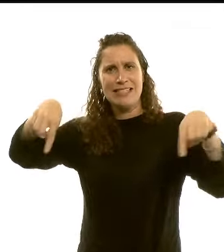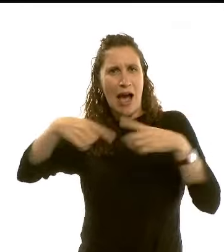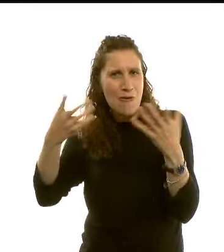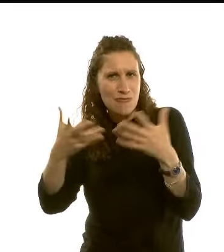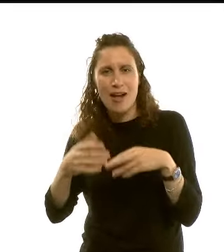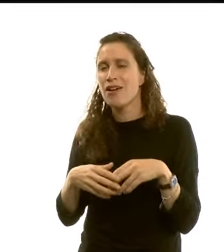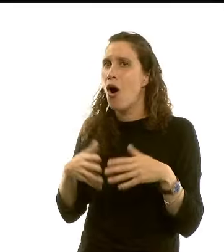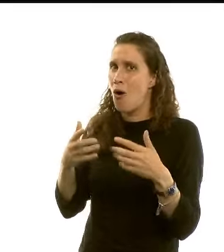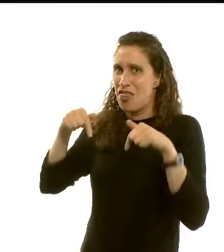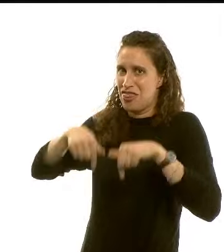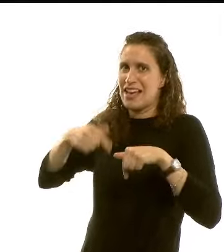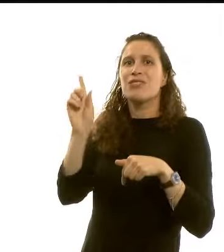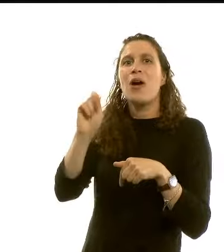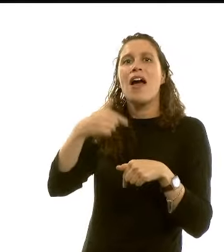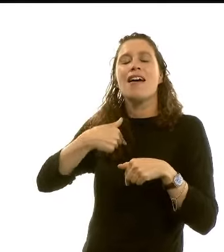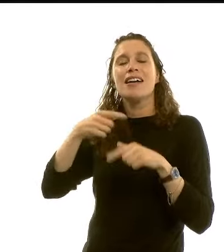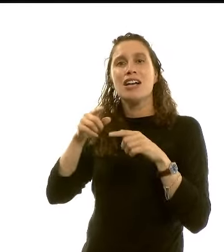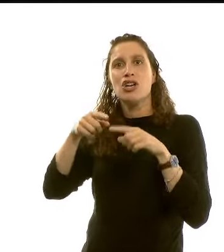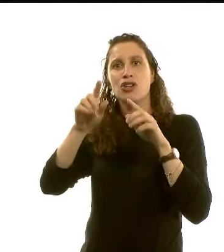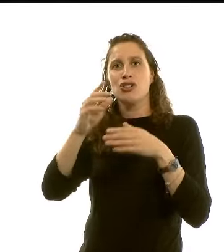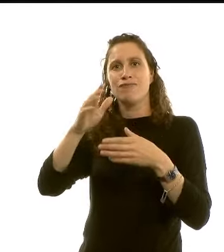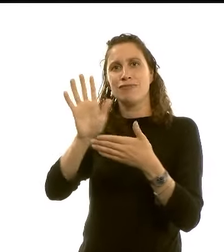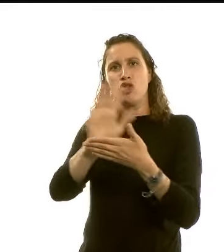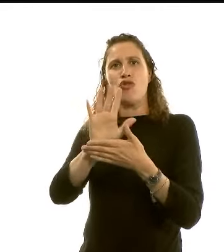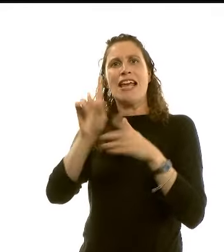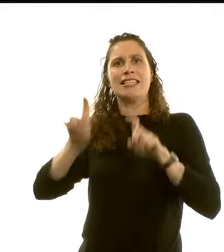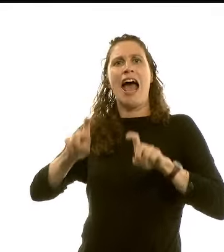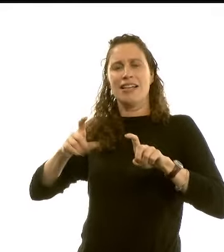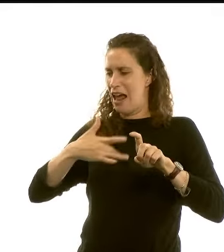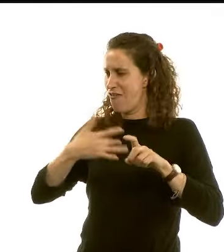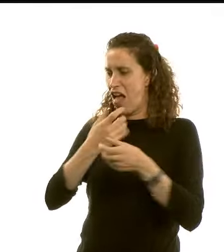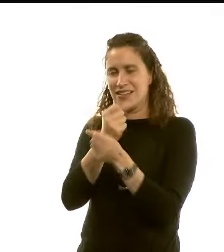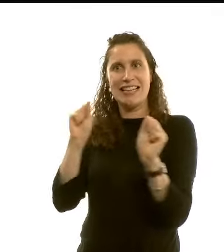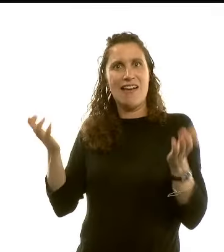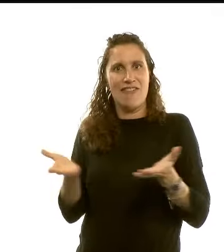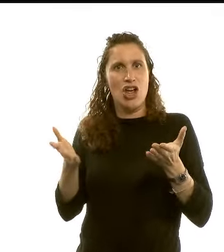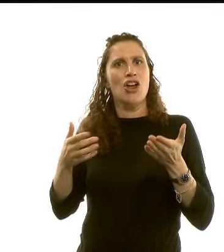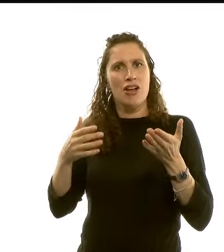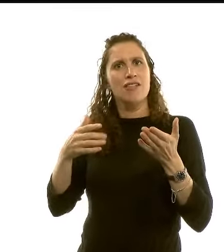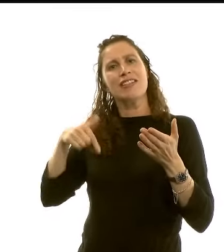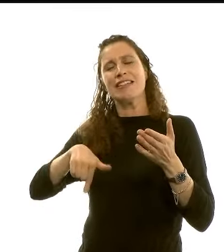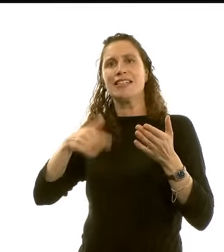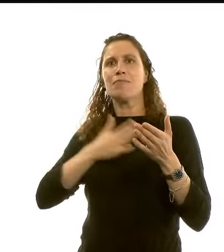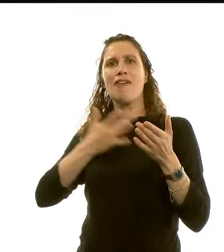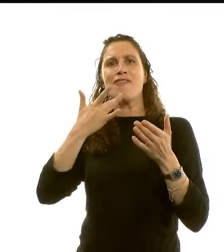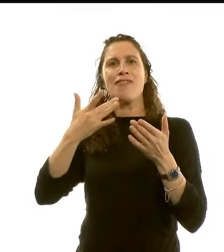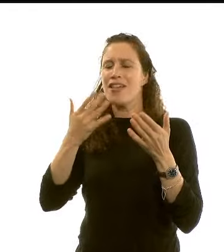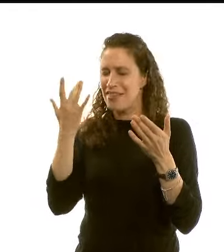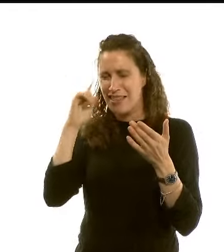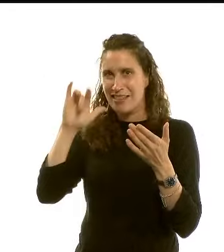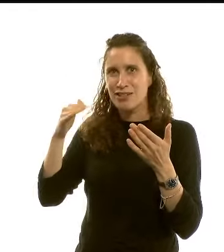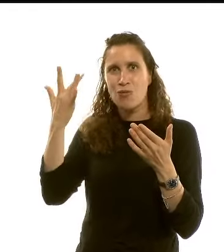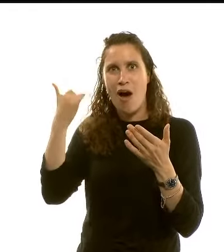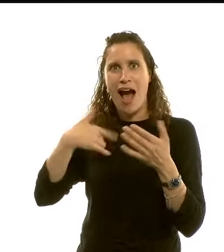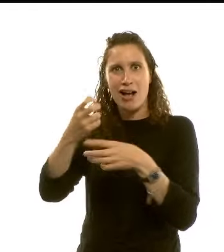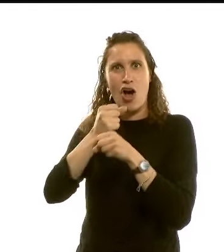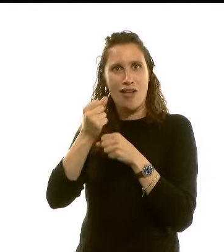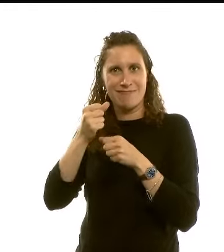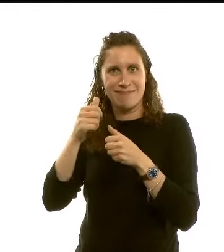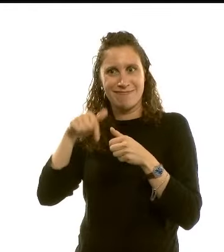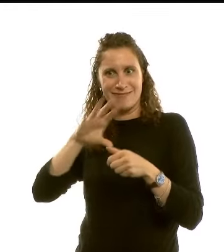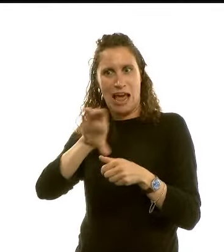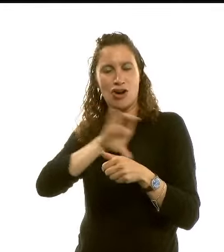this is where I did my screen test. Wow. And I felt really safe and calm here, and I think that helped me get the part. That's amazing. That's the perfect